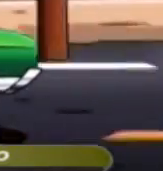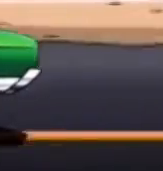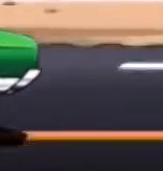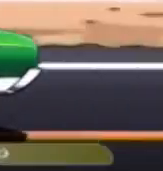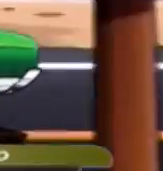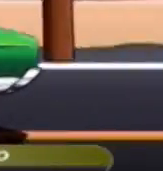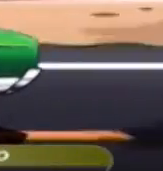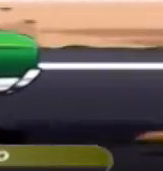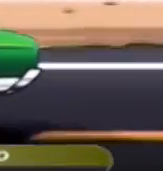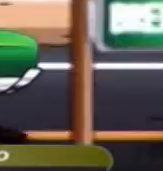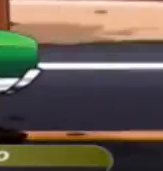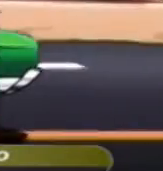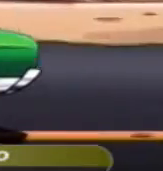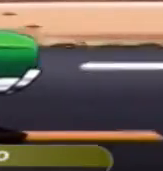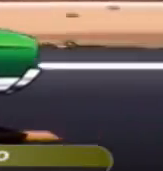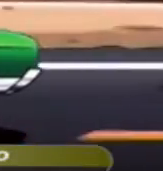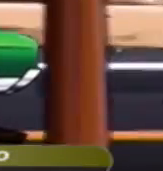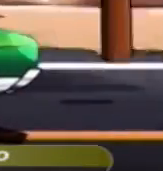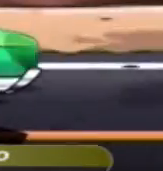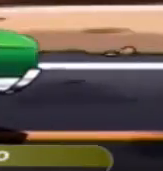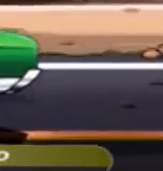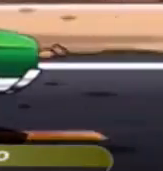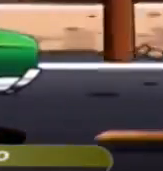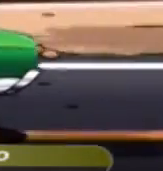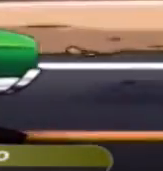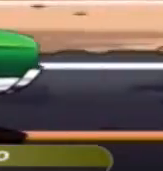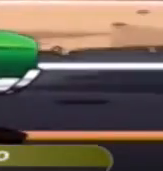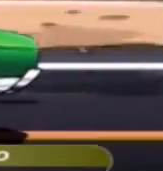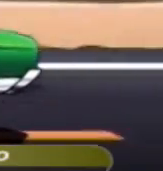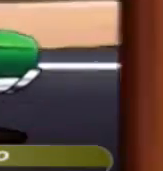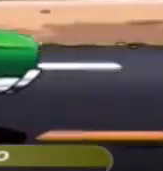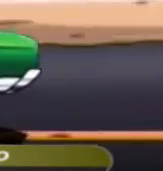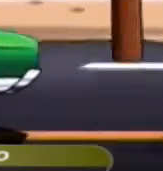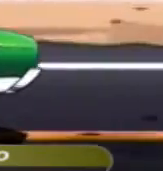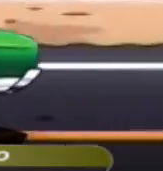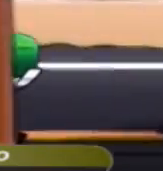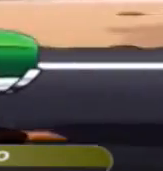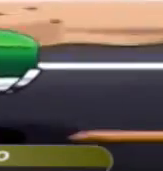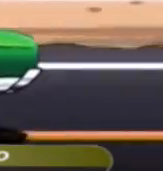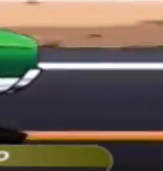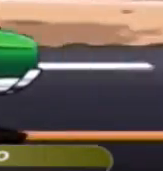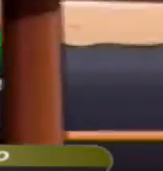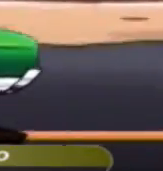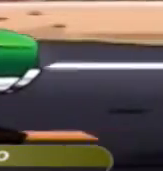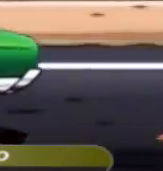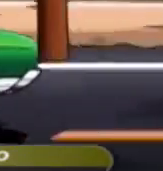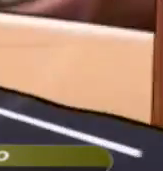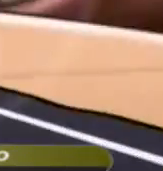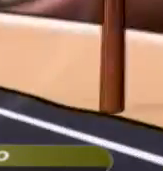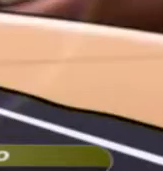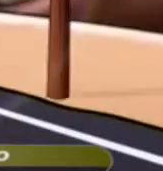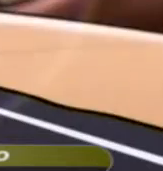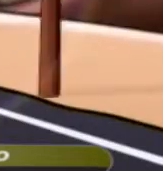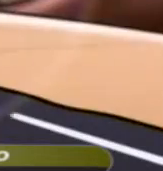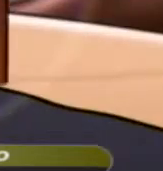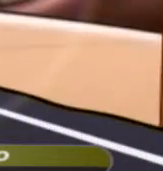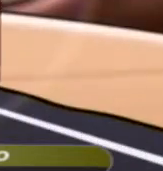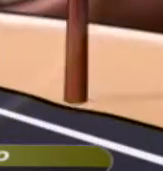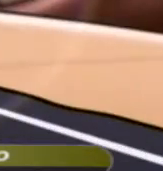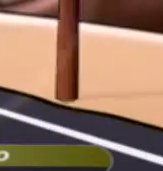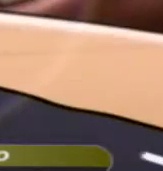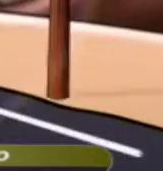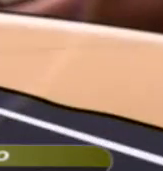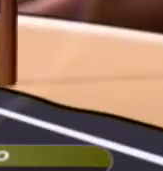love, I do with you. Anything I do, baby, forgive. Pamela, don't leave